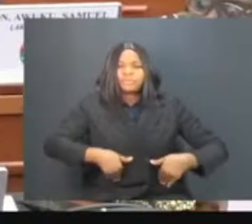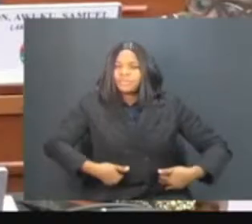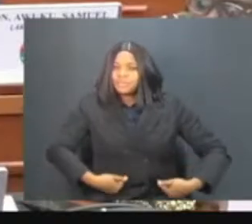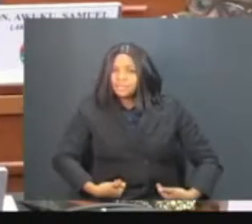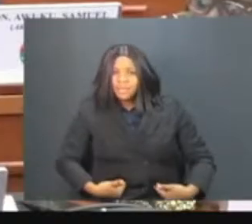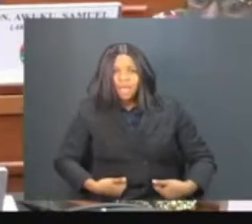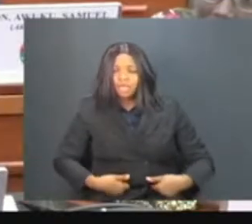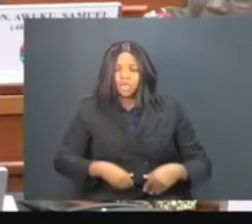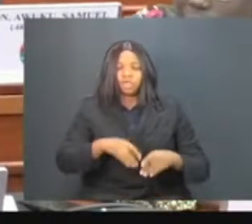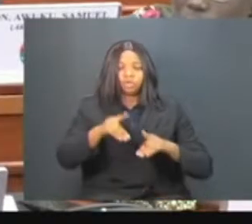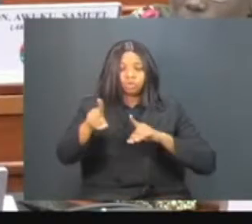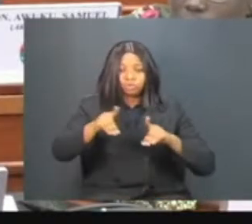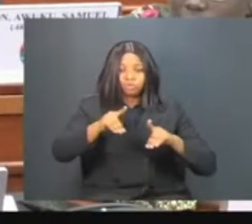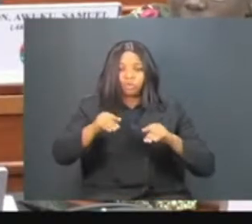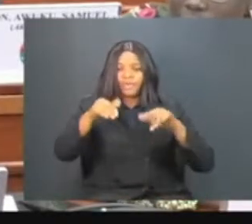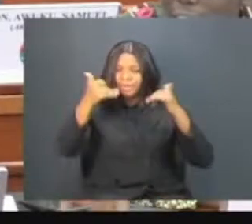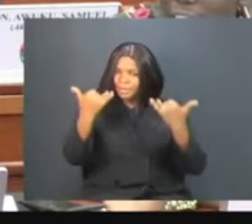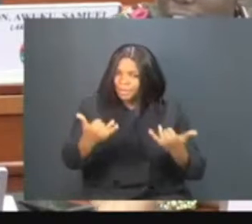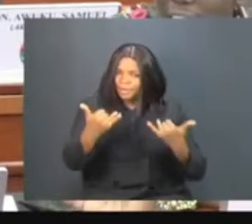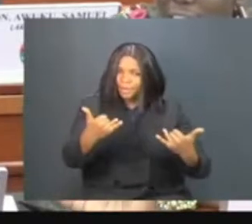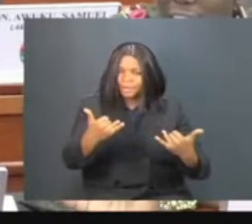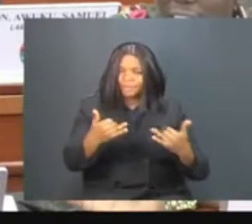it now. I thank you, Mr. Speaker.